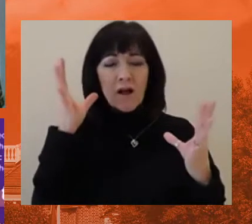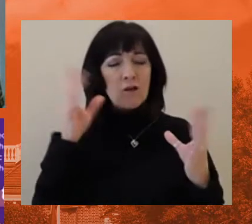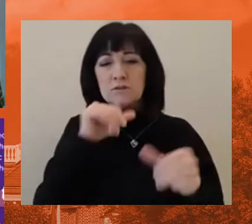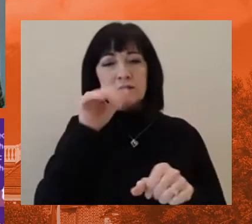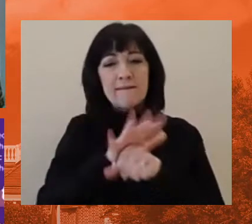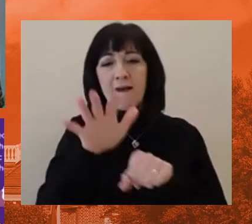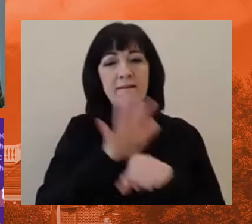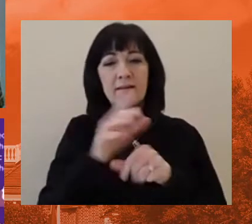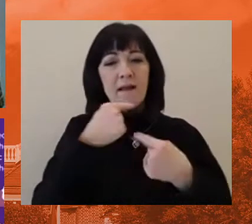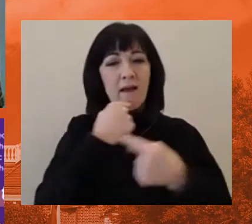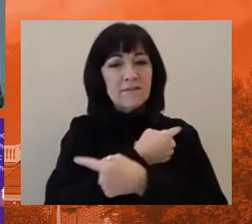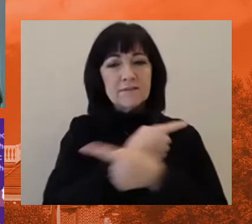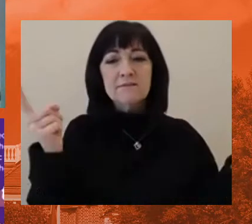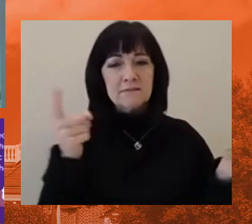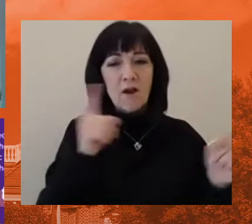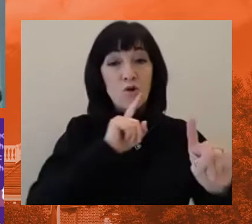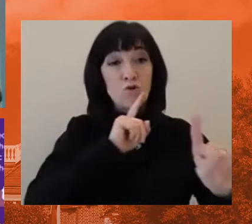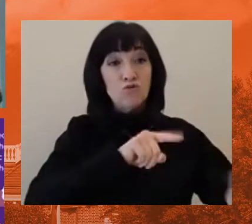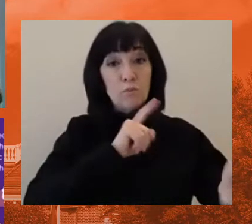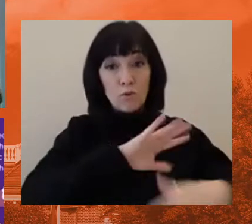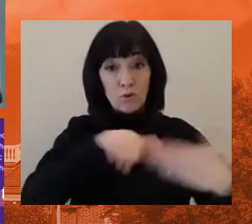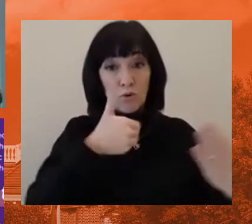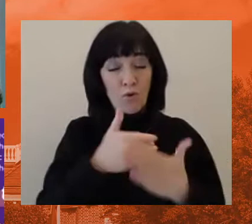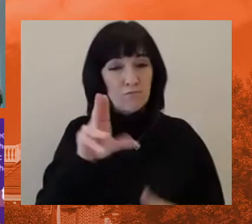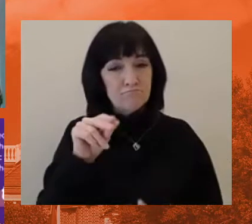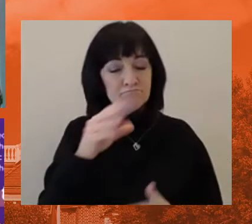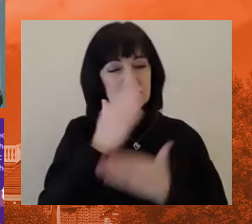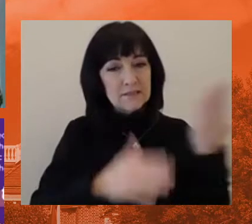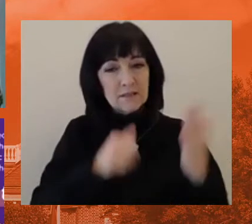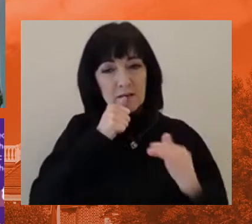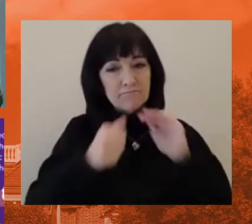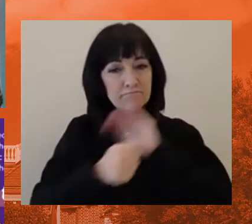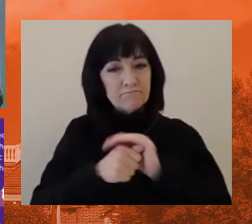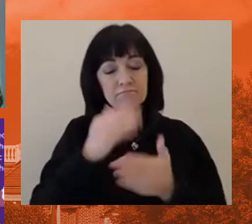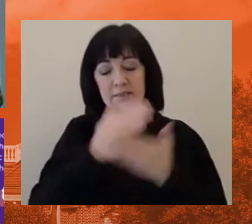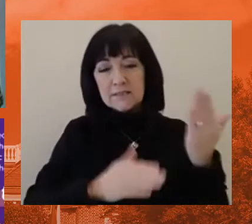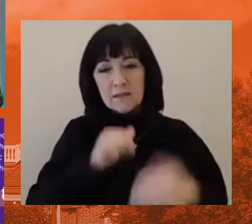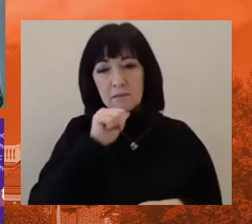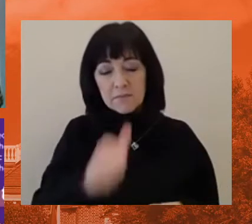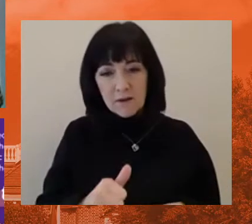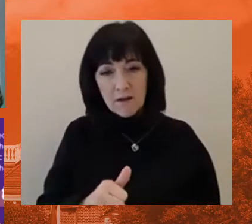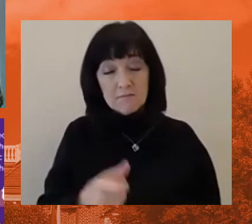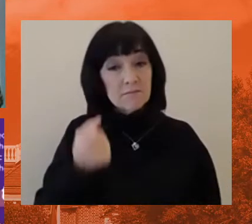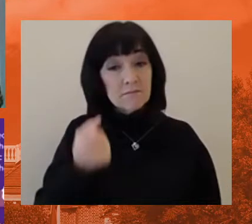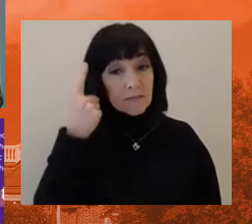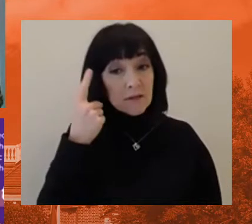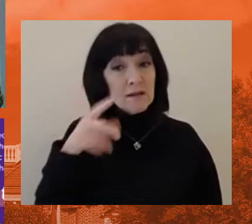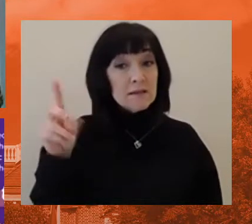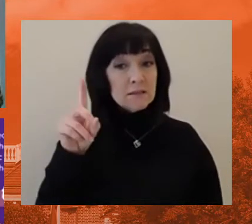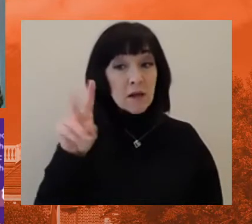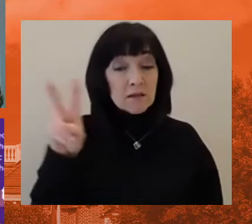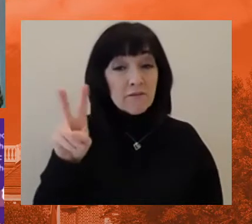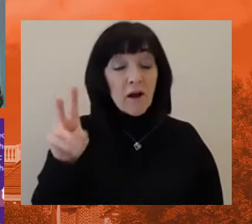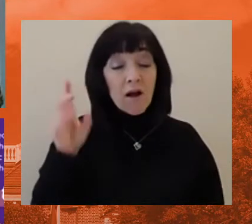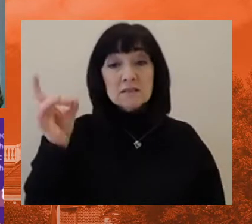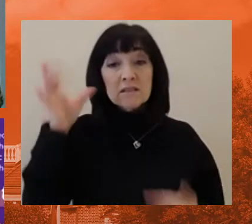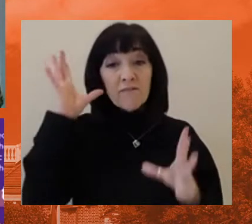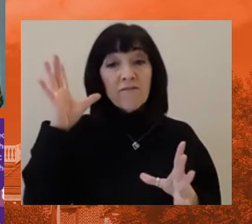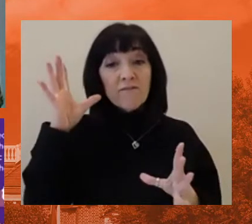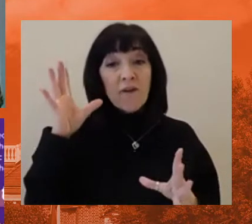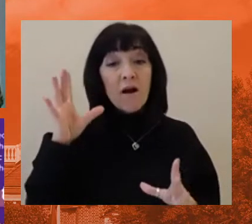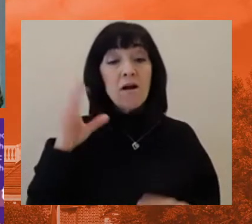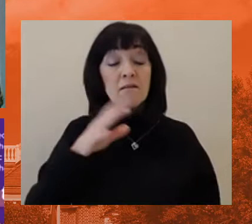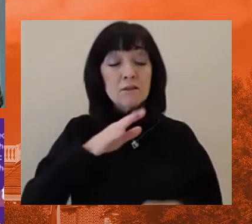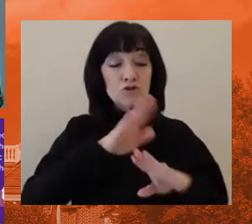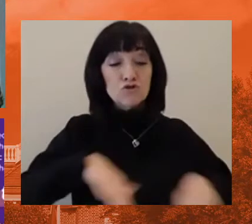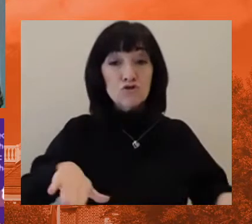of Family Violence, the question was posed whether domestic violence is a learned behavior. While the question seems to be simple and